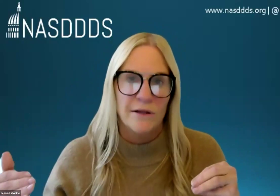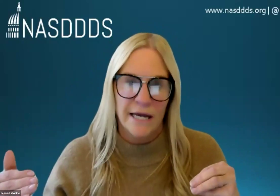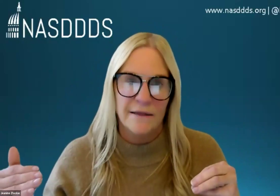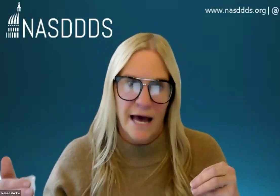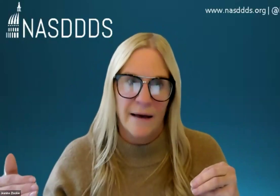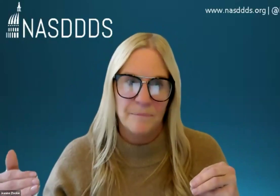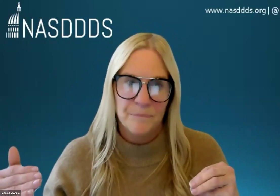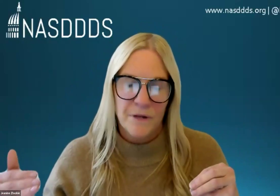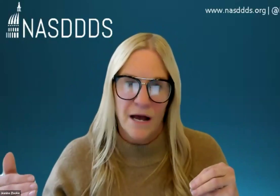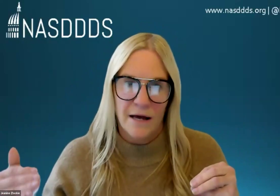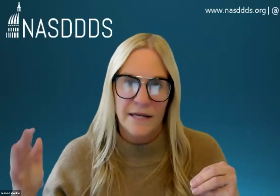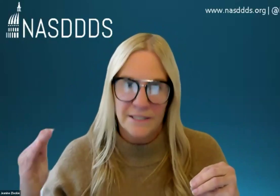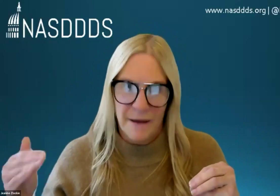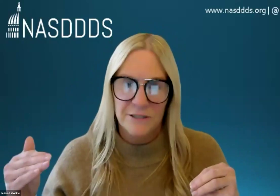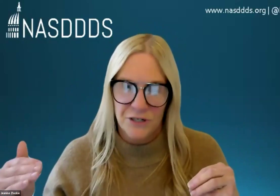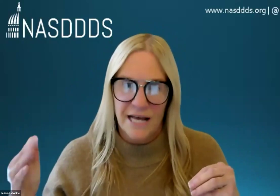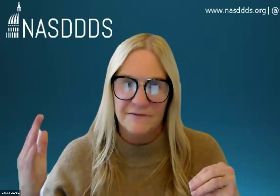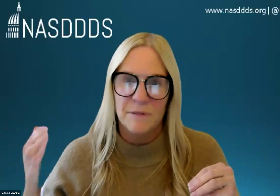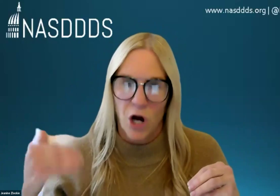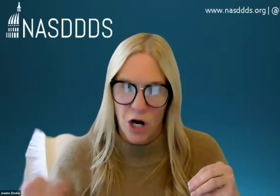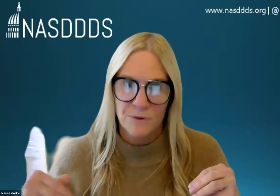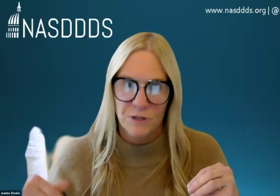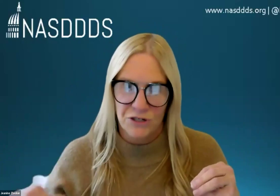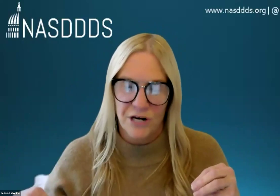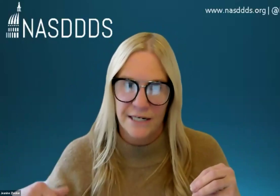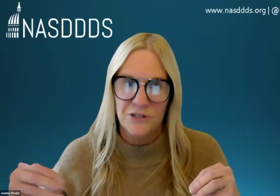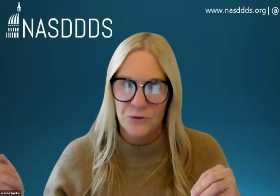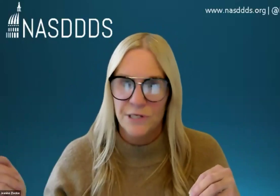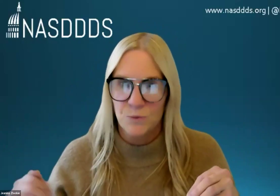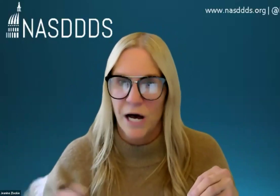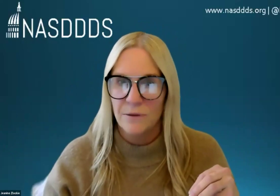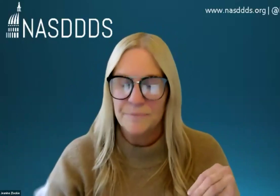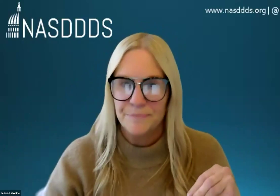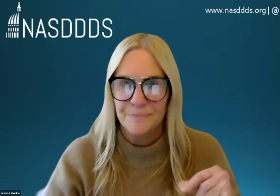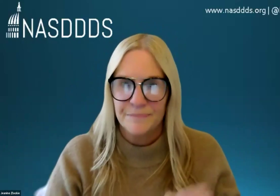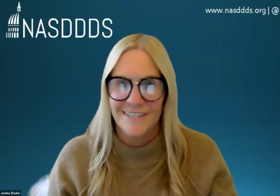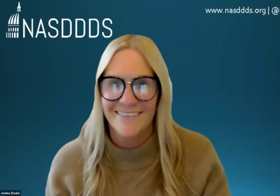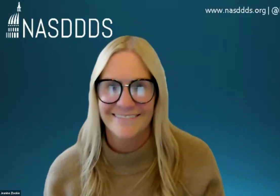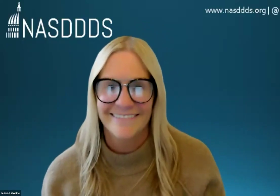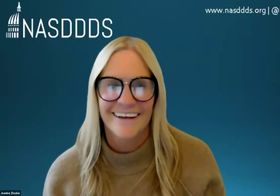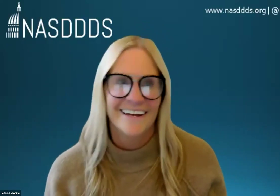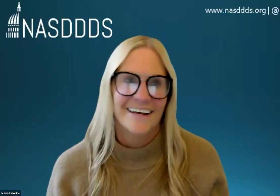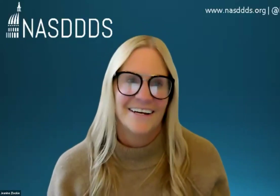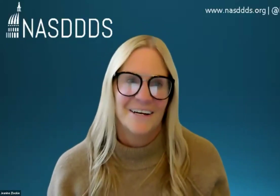really quickly that case managers have to be armed with the training to do this well, so.